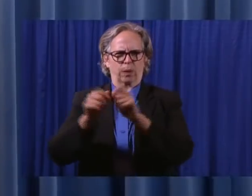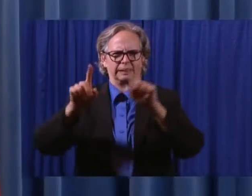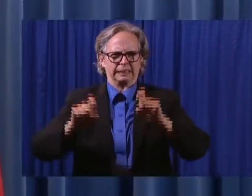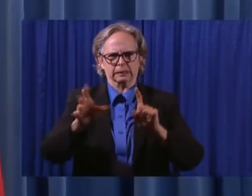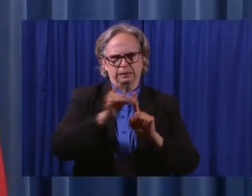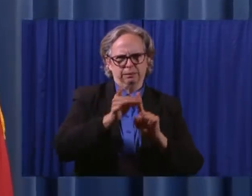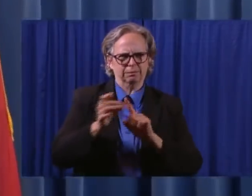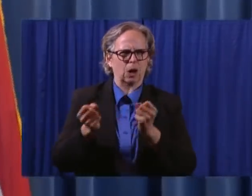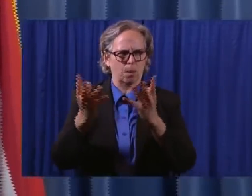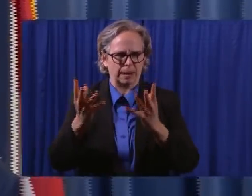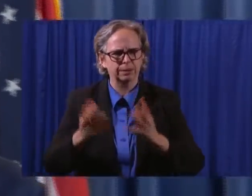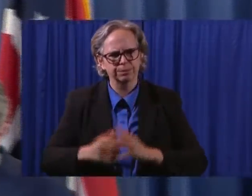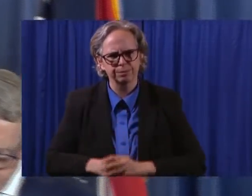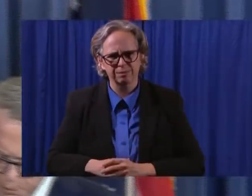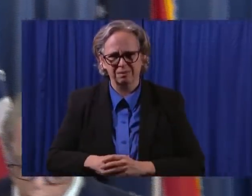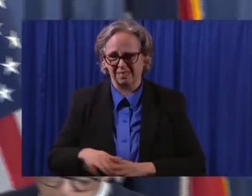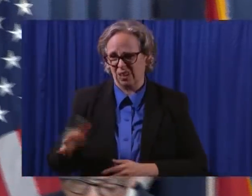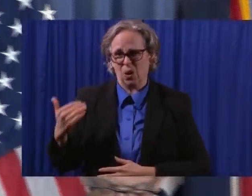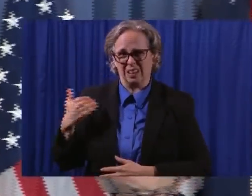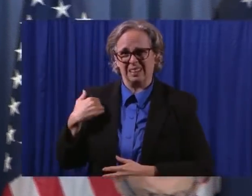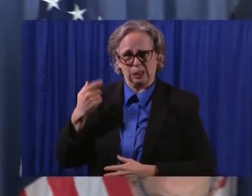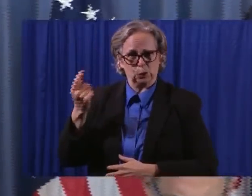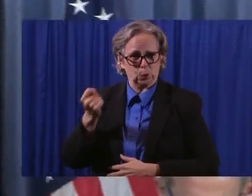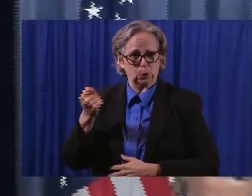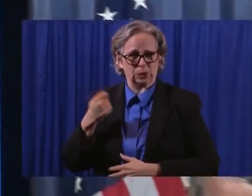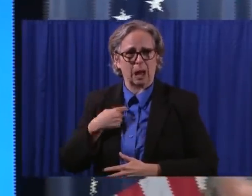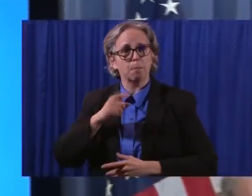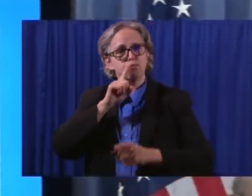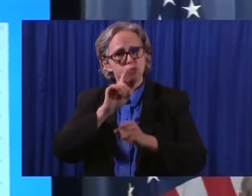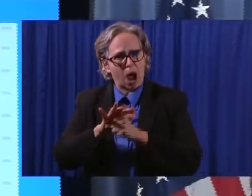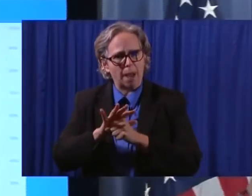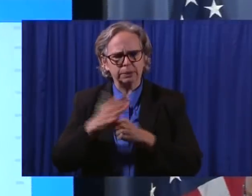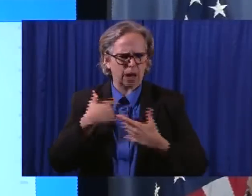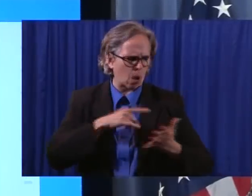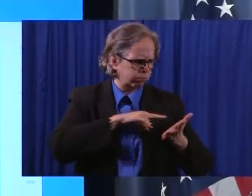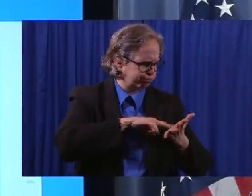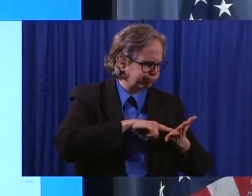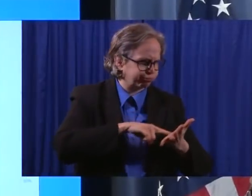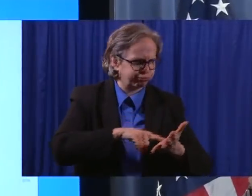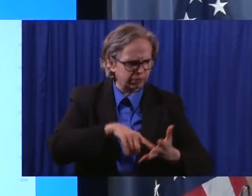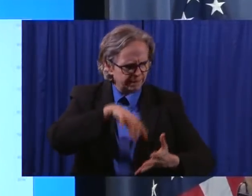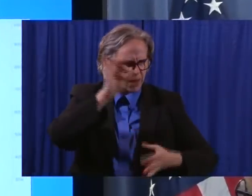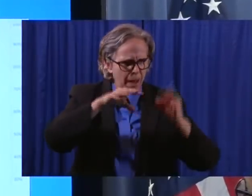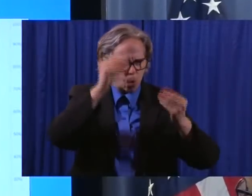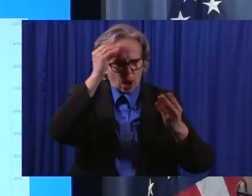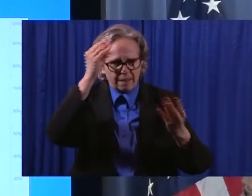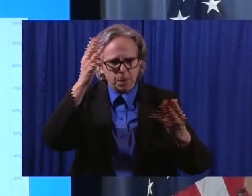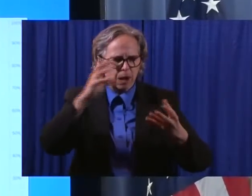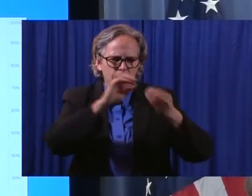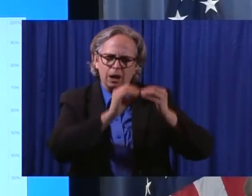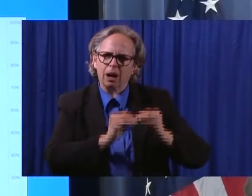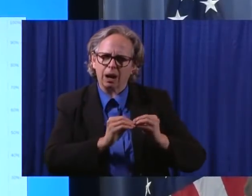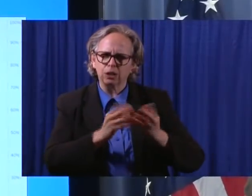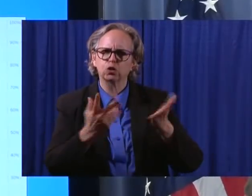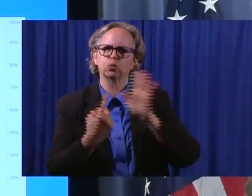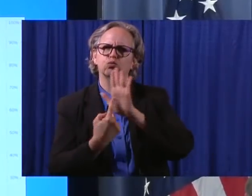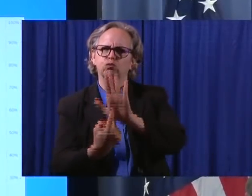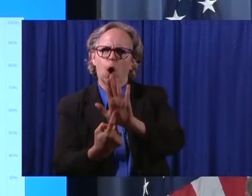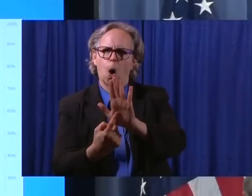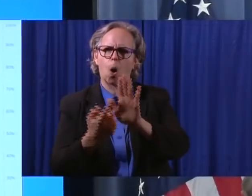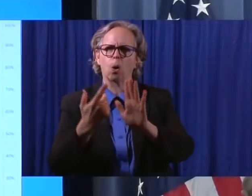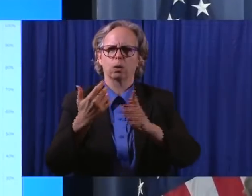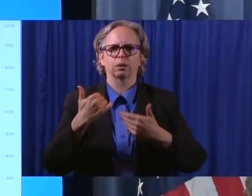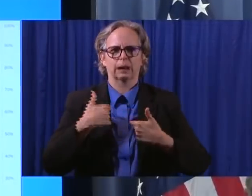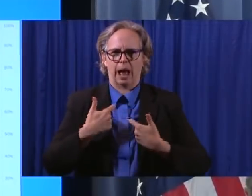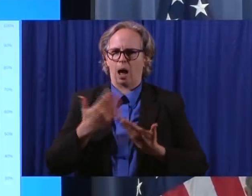as I said on Tuesday, we're going to continue to make more data available on our coronavirus website. This